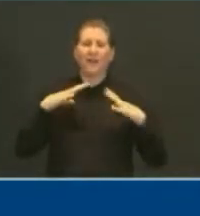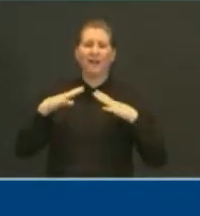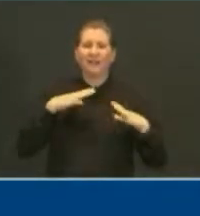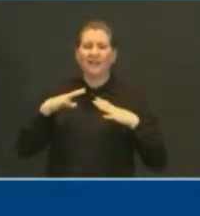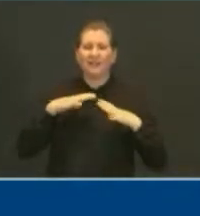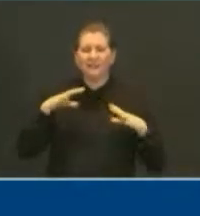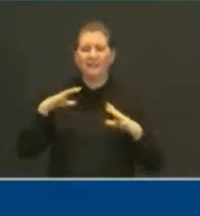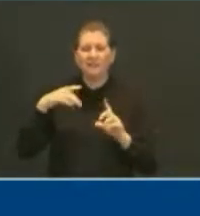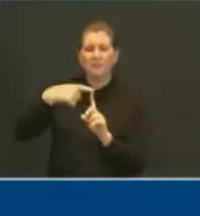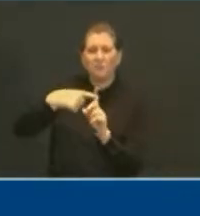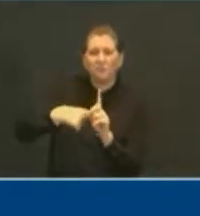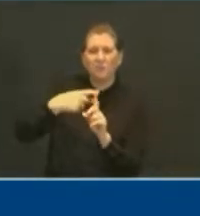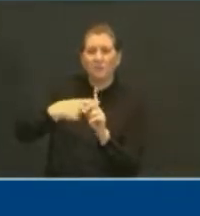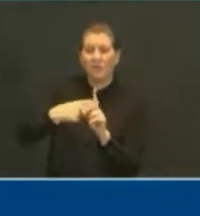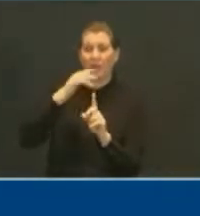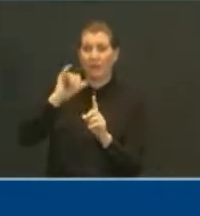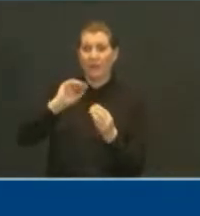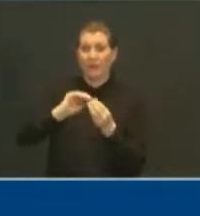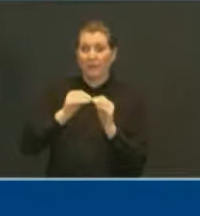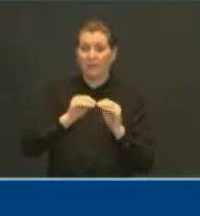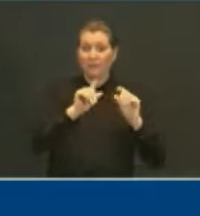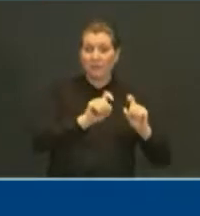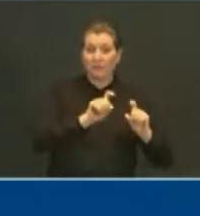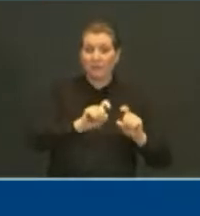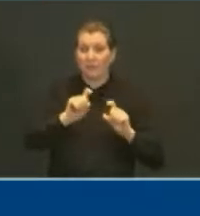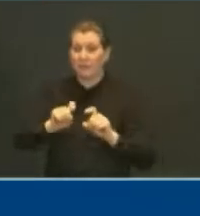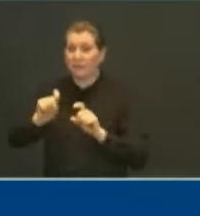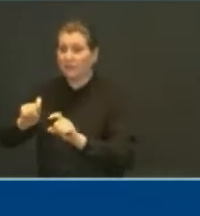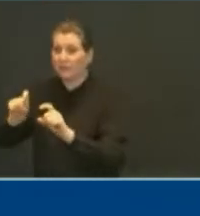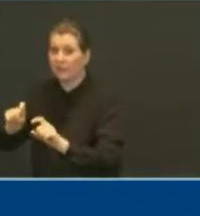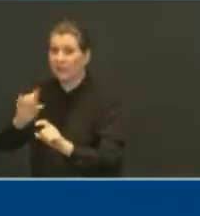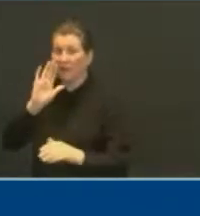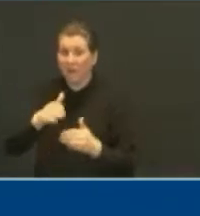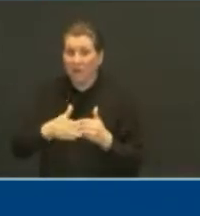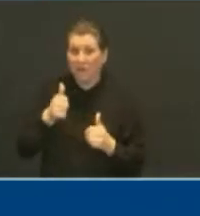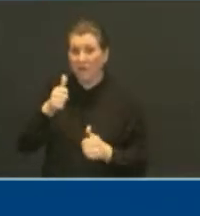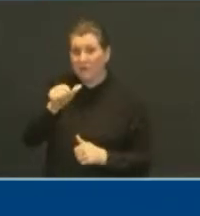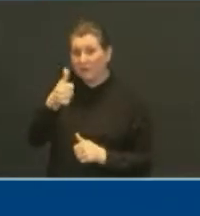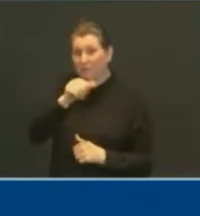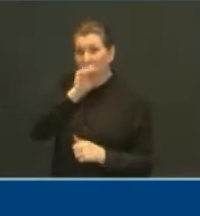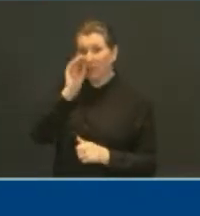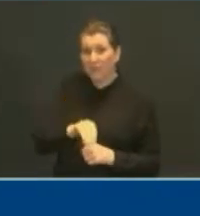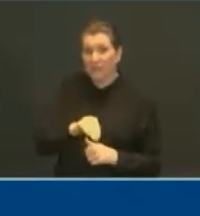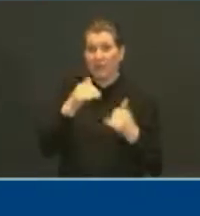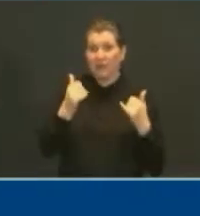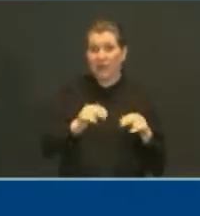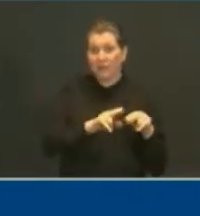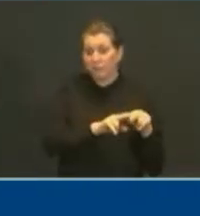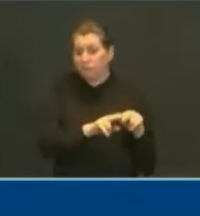this percent positivity number was close to 10%, and it is now